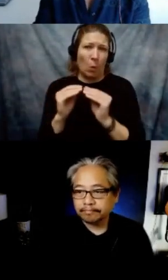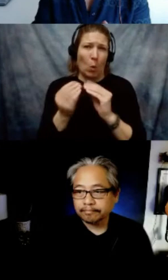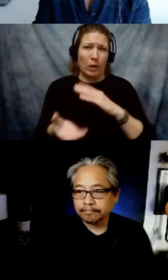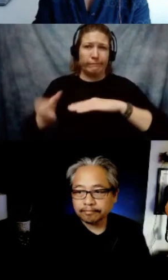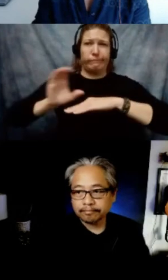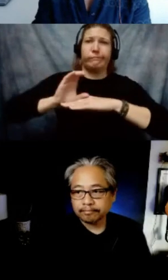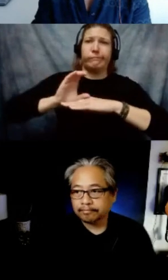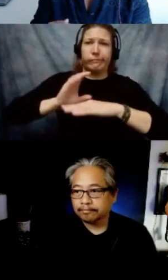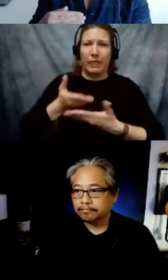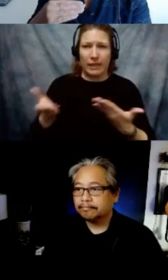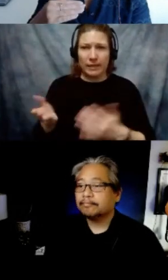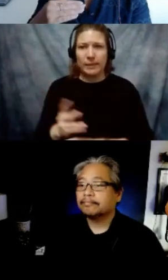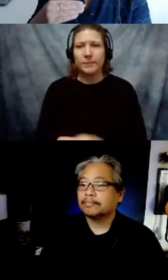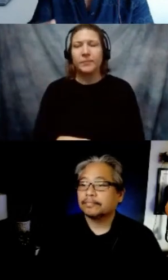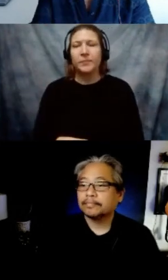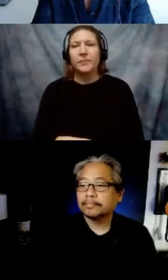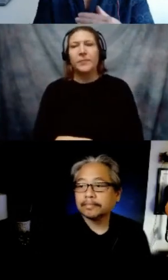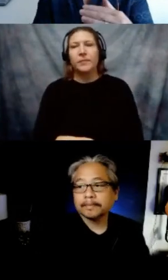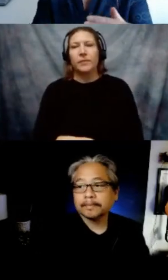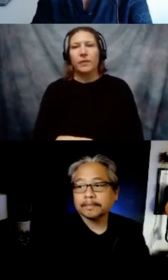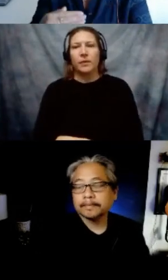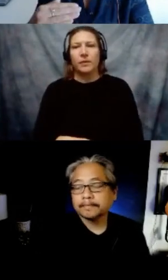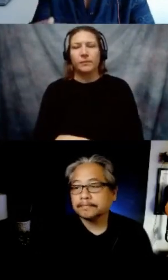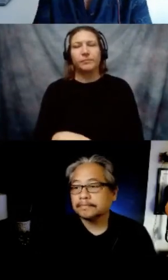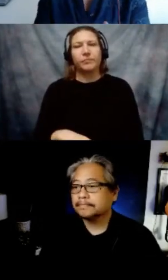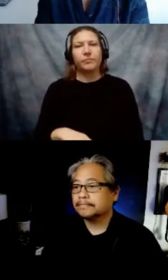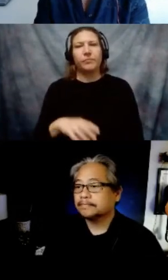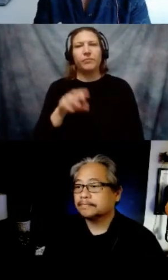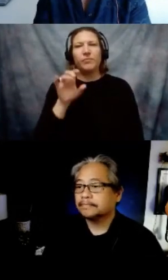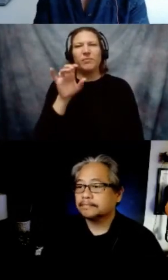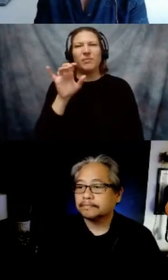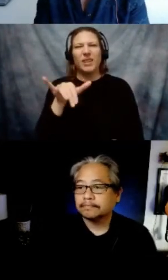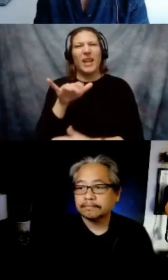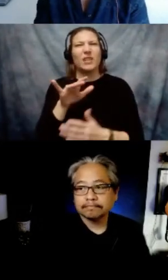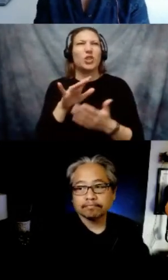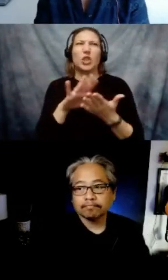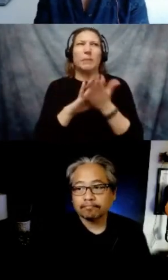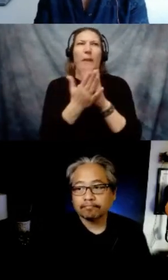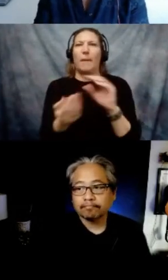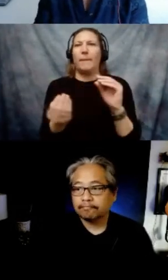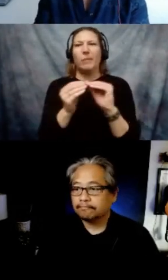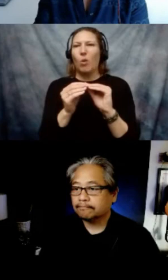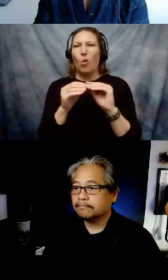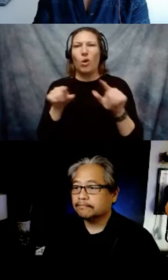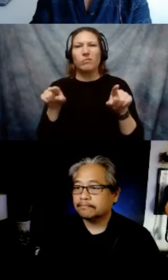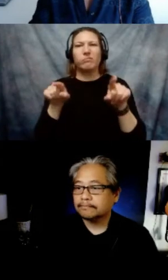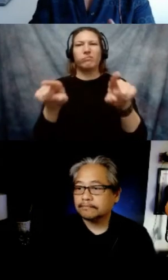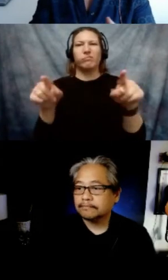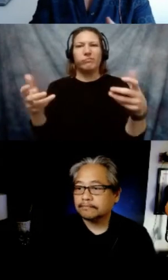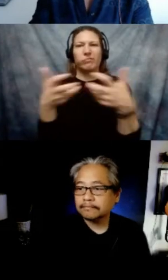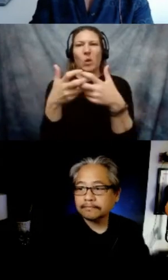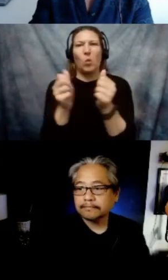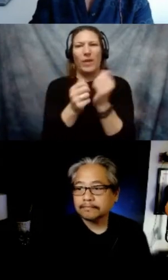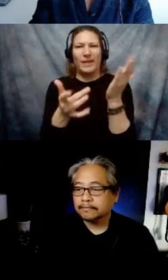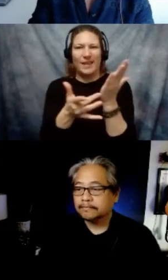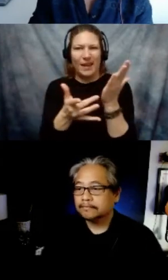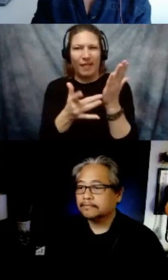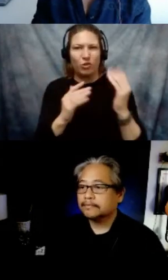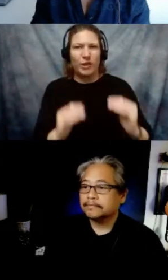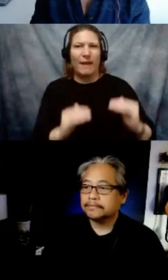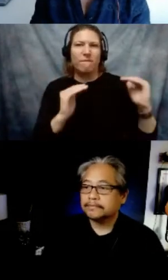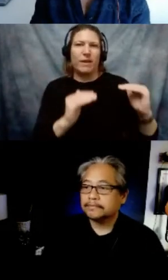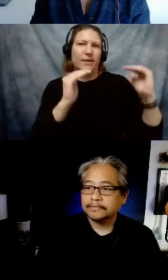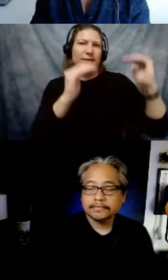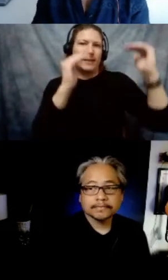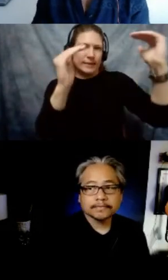with advances in technology. So I can totally understand how, we've already got WCAG